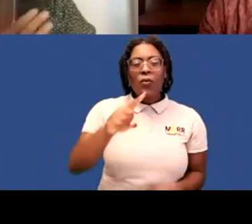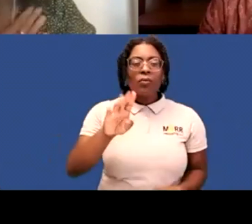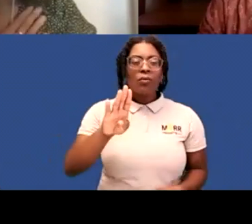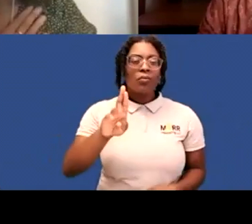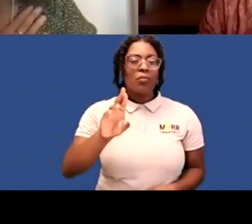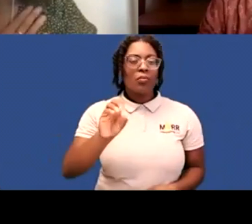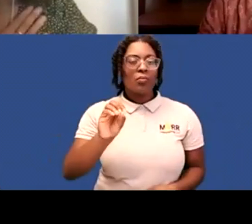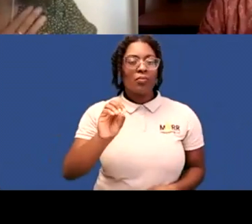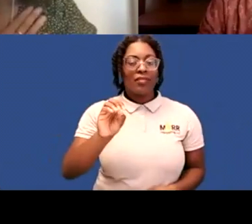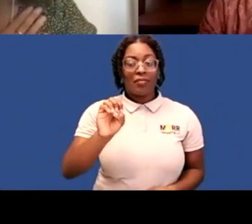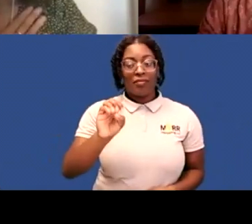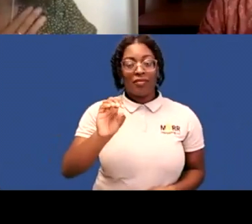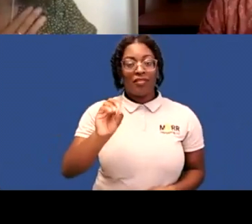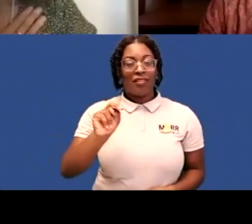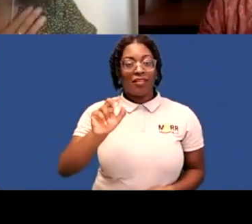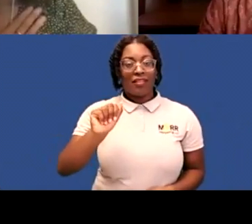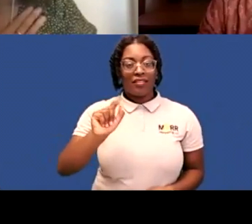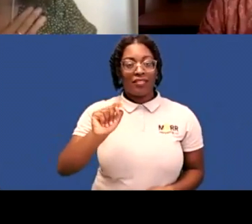Breonna sign.